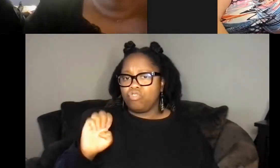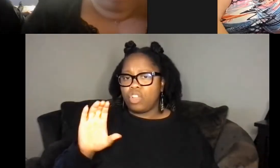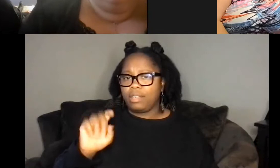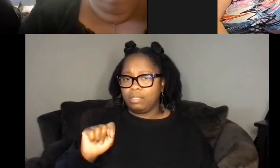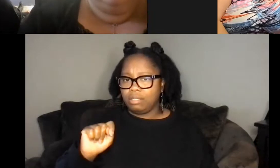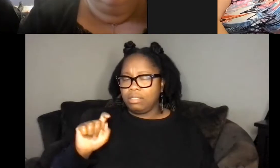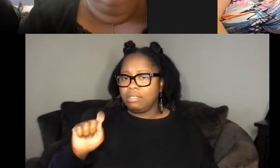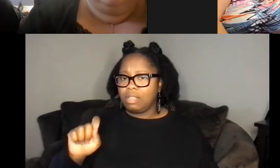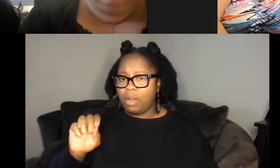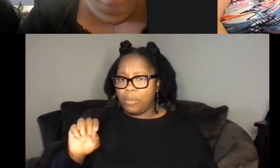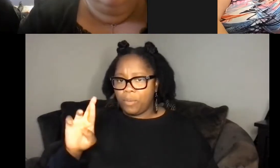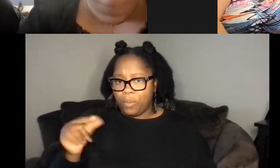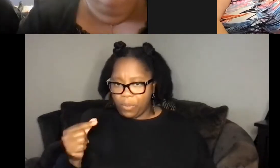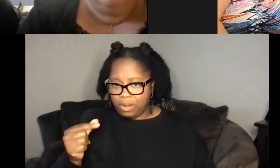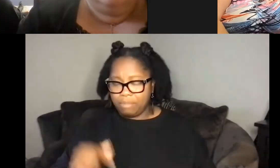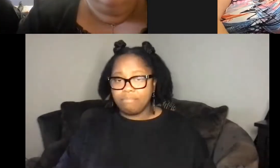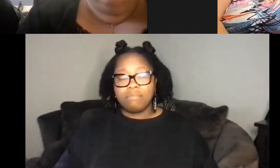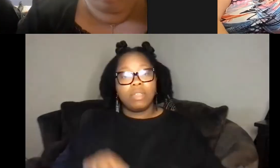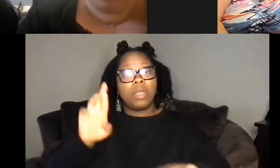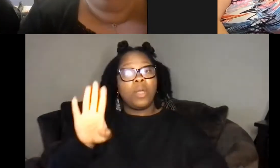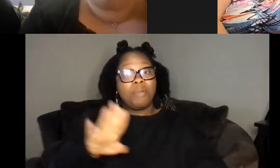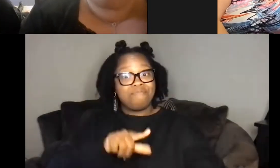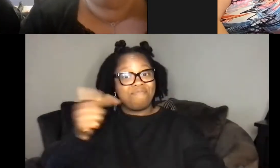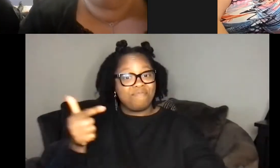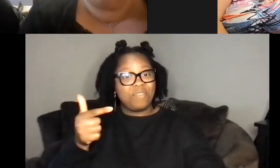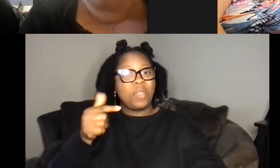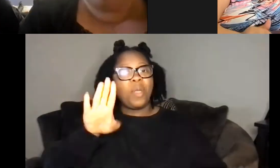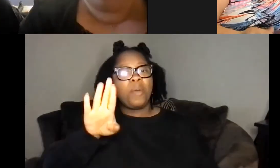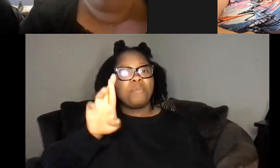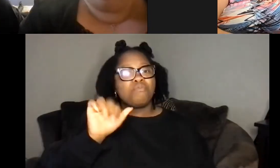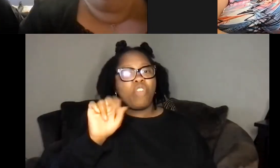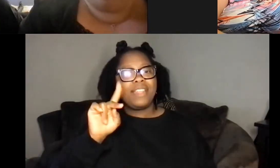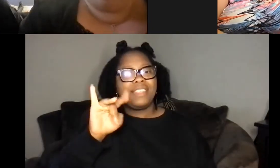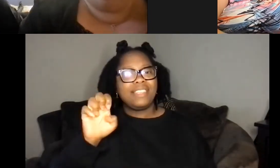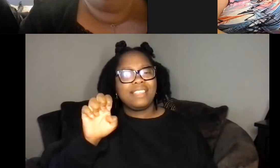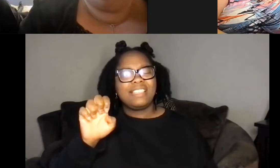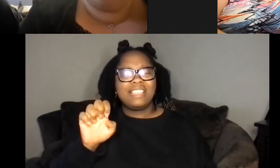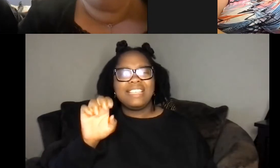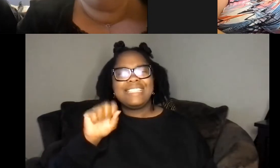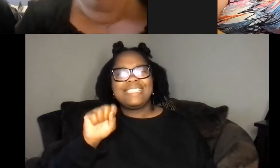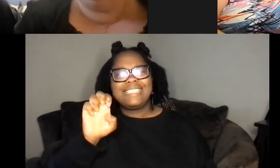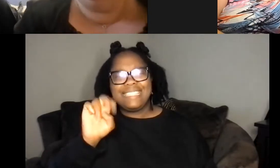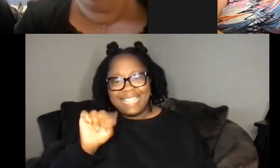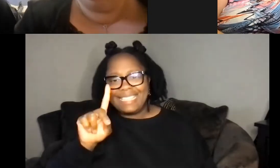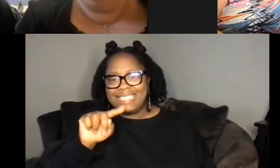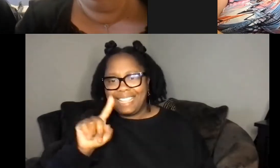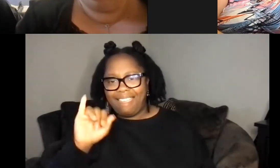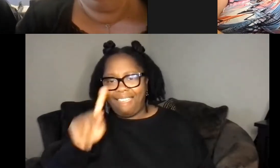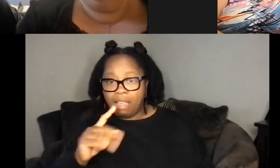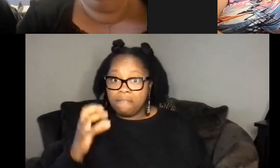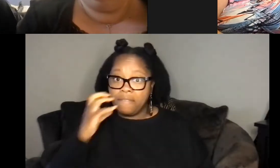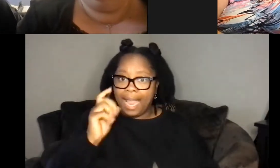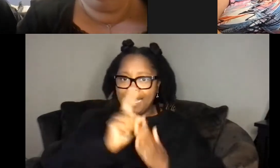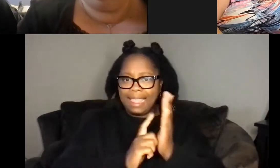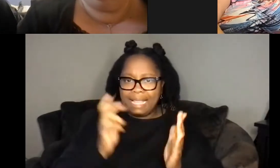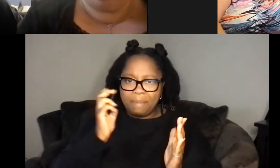Brandie Sendziak is a fat, legally blind, disability and immigration attorney. In addition to her work with FLAIR,